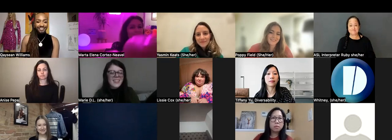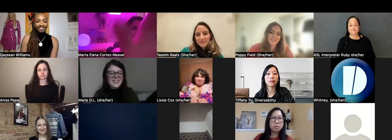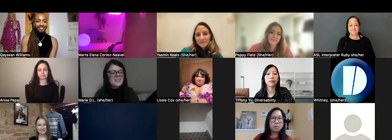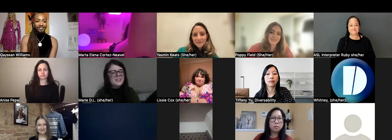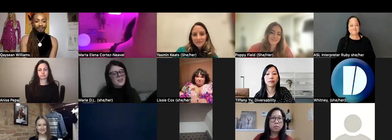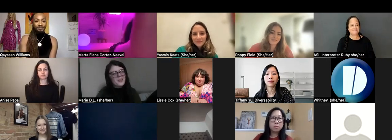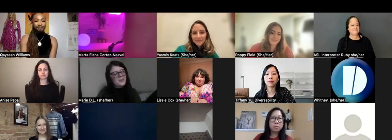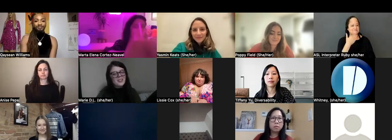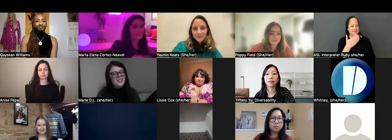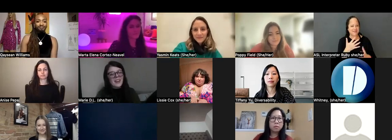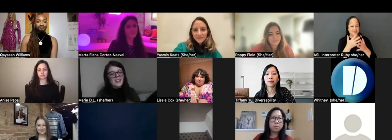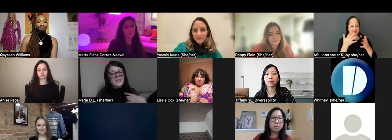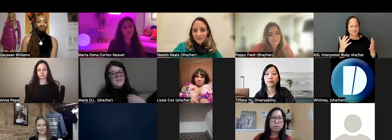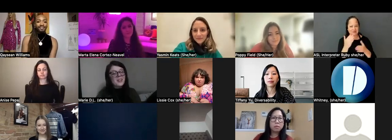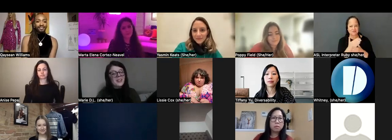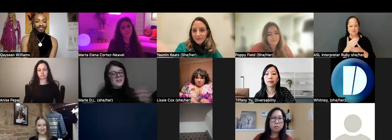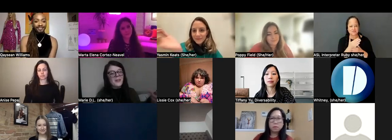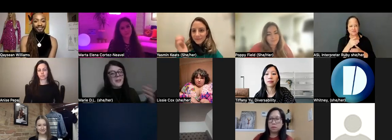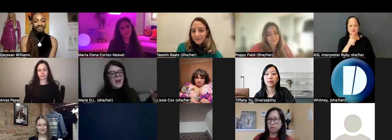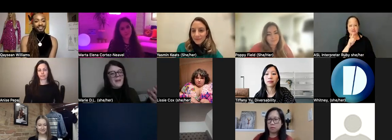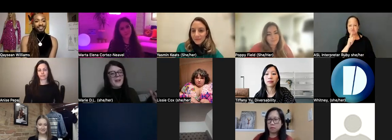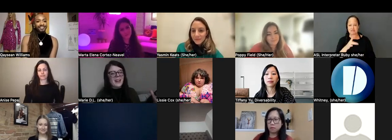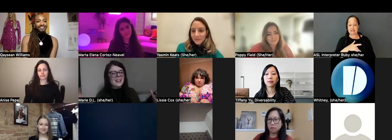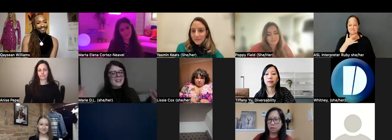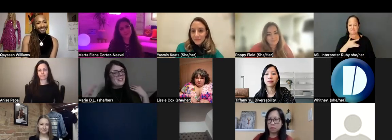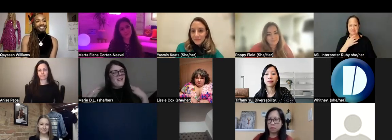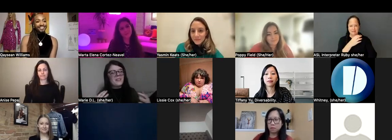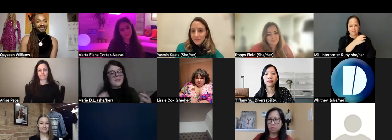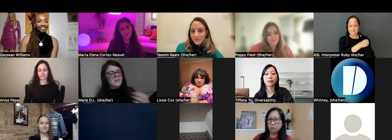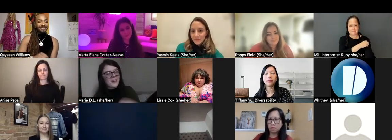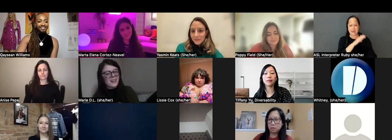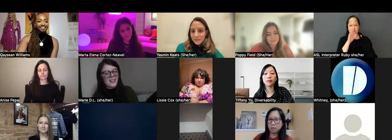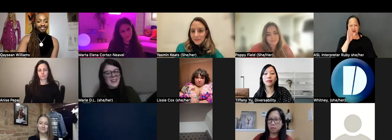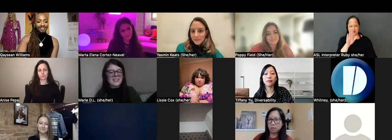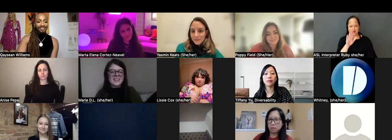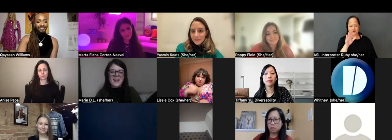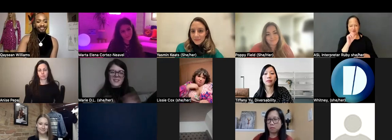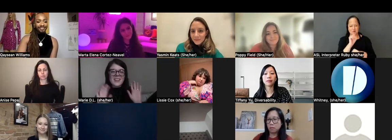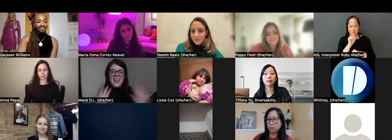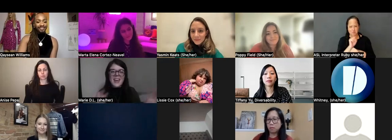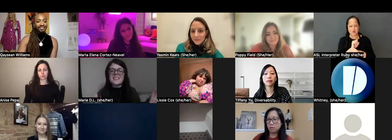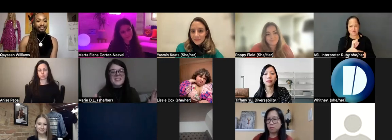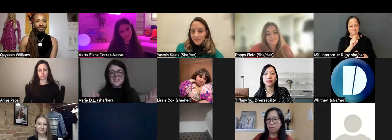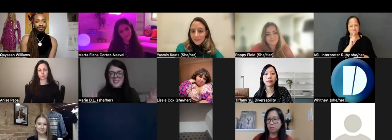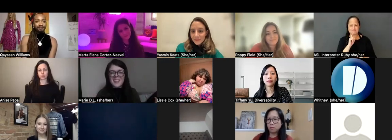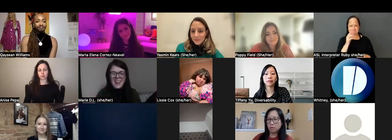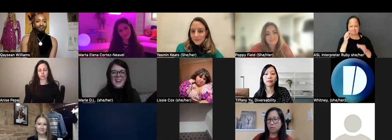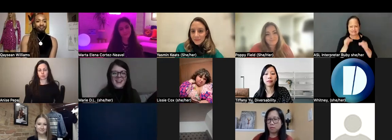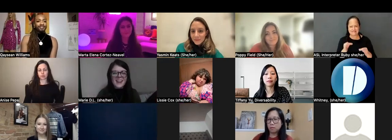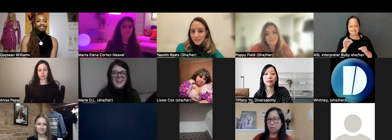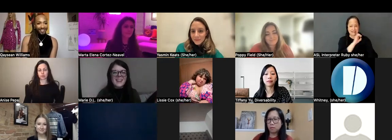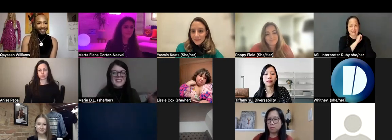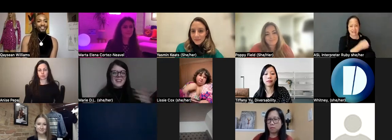Thank you so much for sharing. And you can really feel the power in all of your work. It's definitely, the energy is so